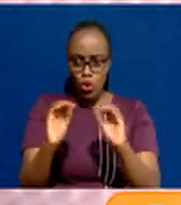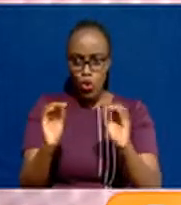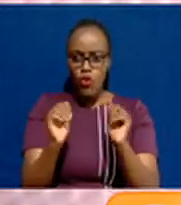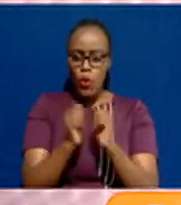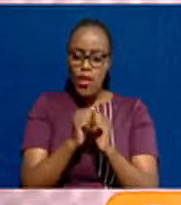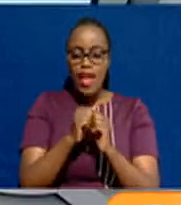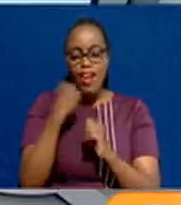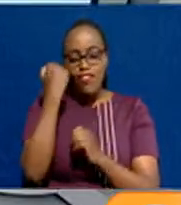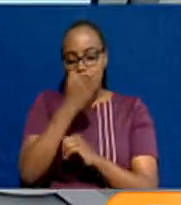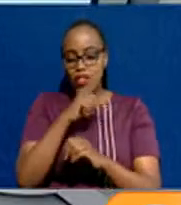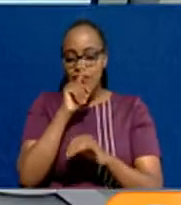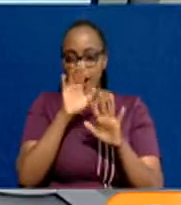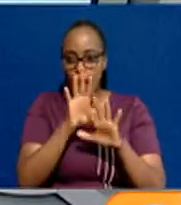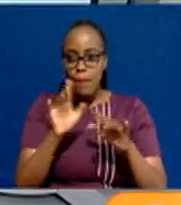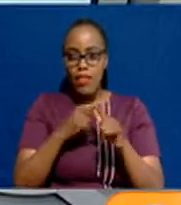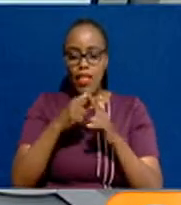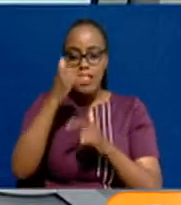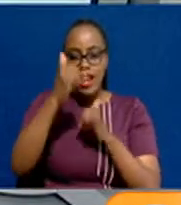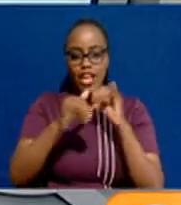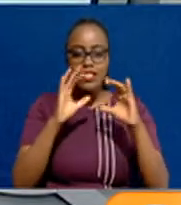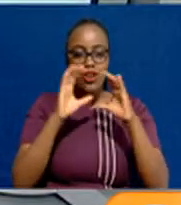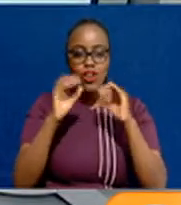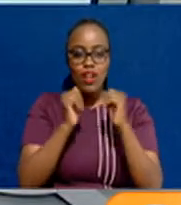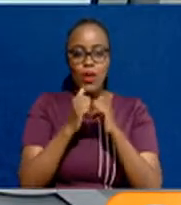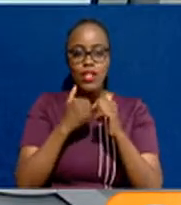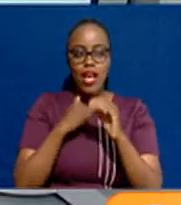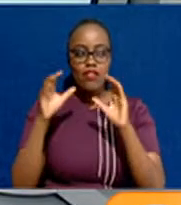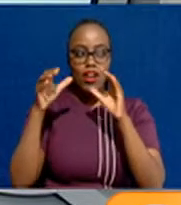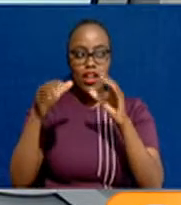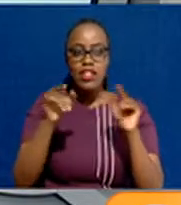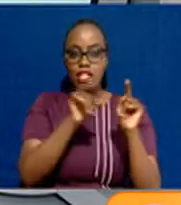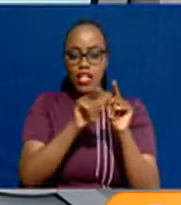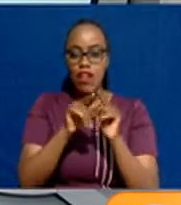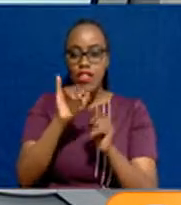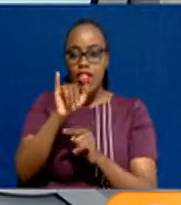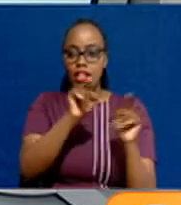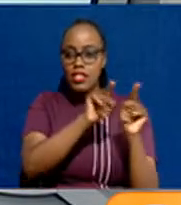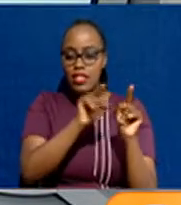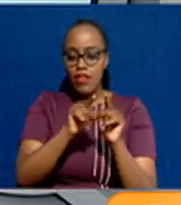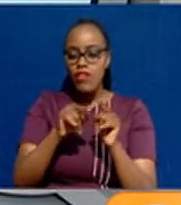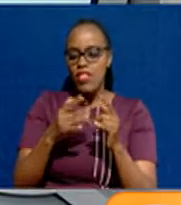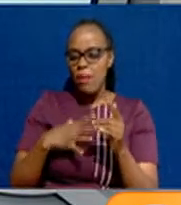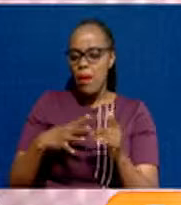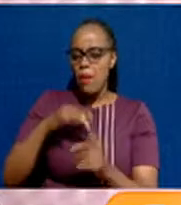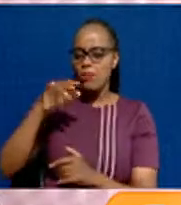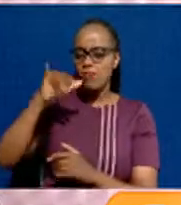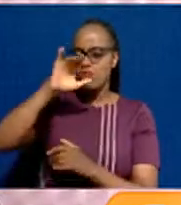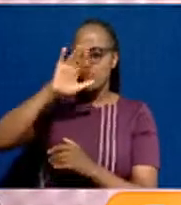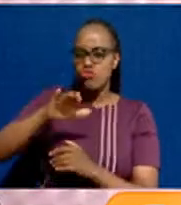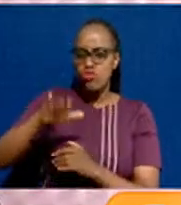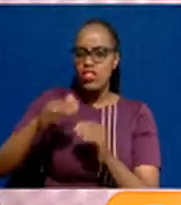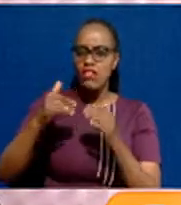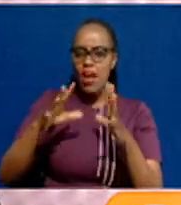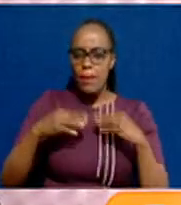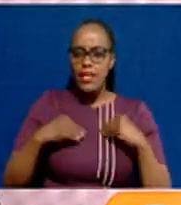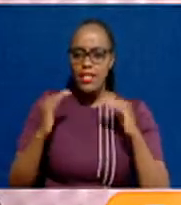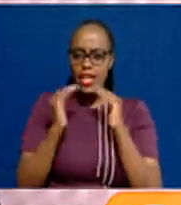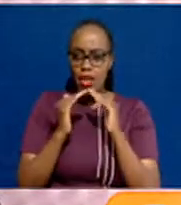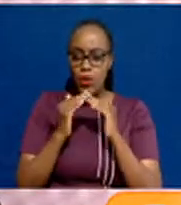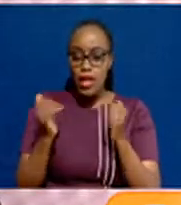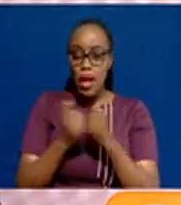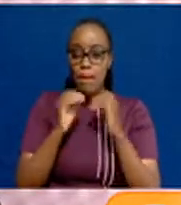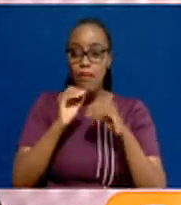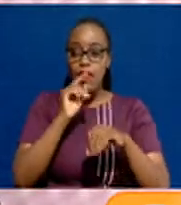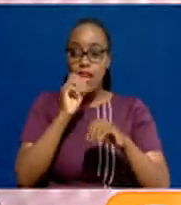calm face. And the last conversation I had with one of the corporates, I said, you know, this is part of the stereotypes. This embracing equity is not happening because if a